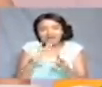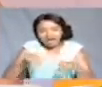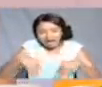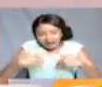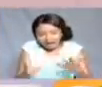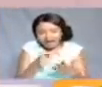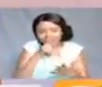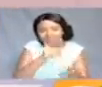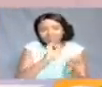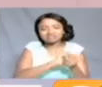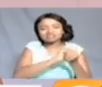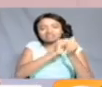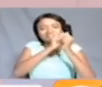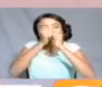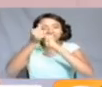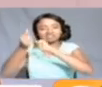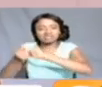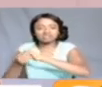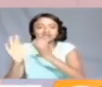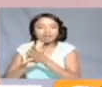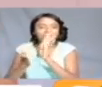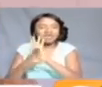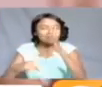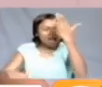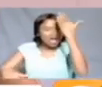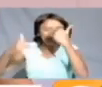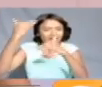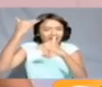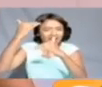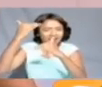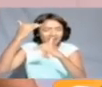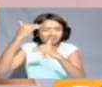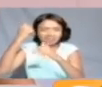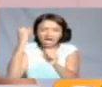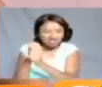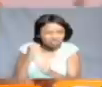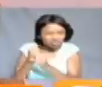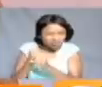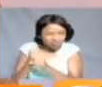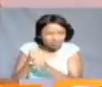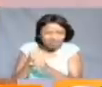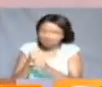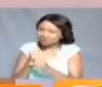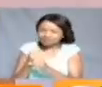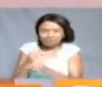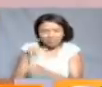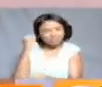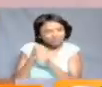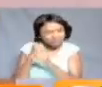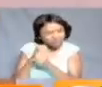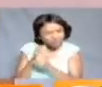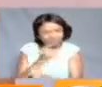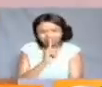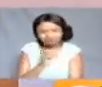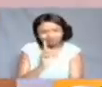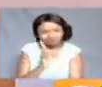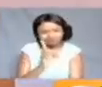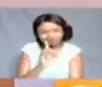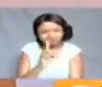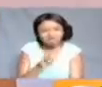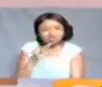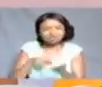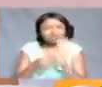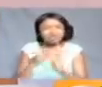convert that into a career? Because that in itself is not a career. So what, you think it's more of like